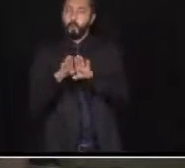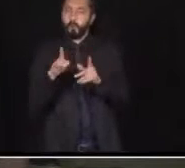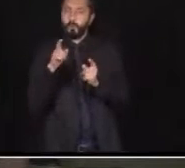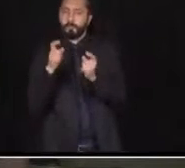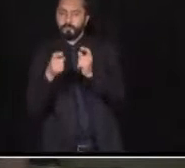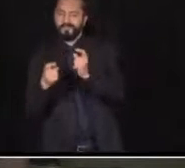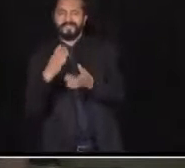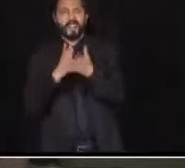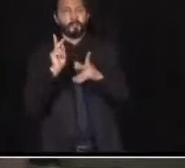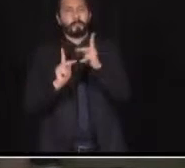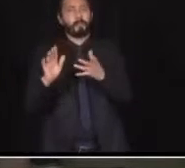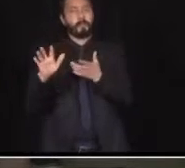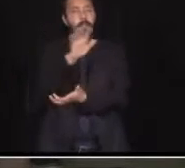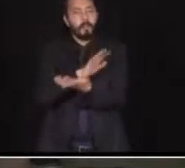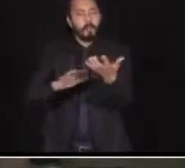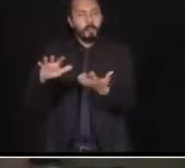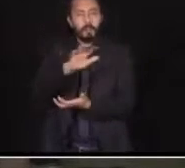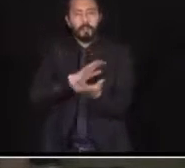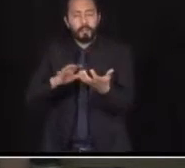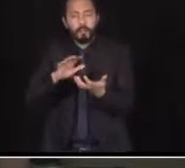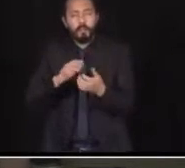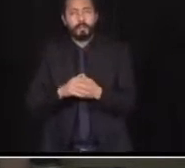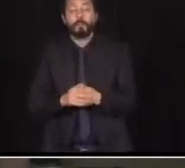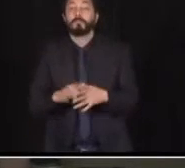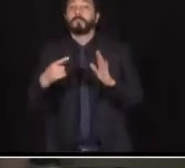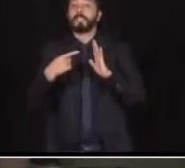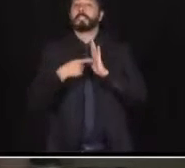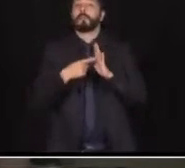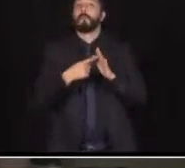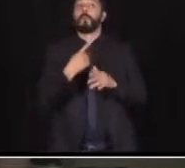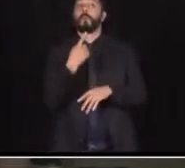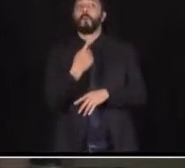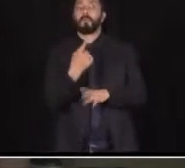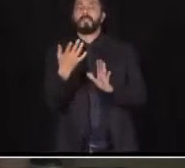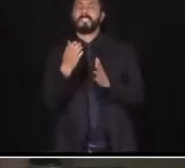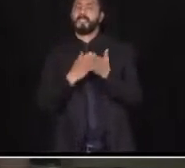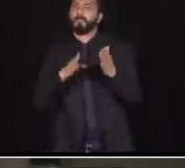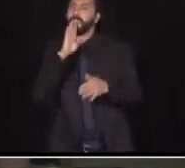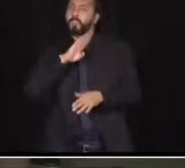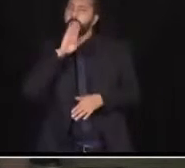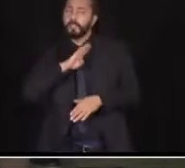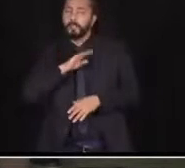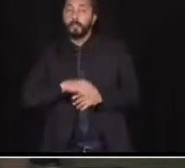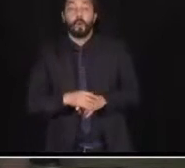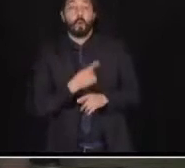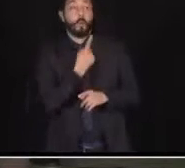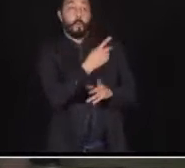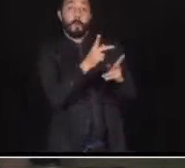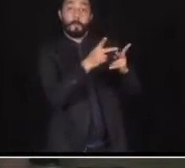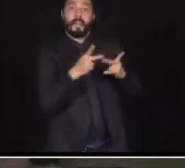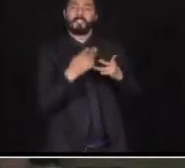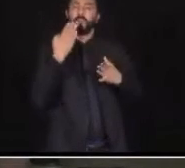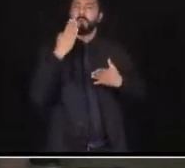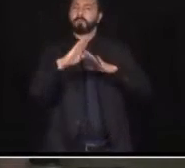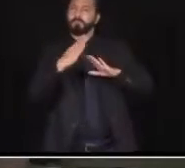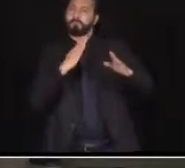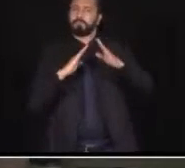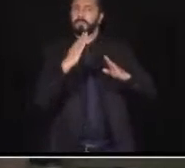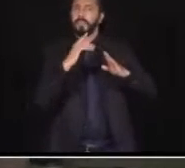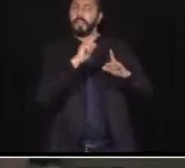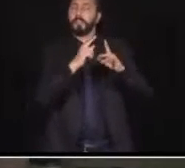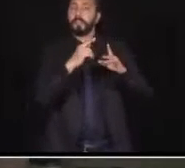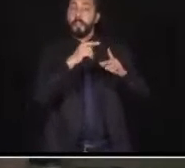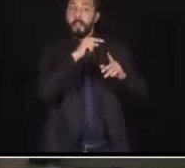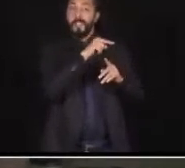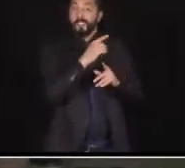confusion. In one case, a martial arts studio is remaining open. It says it's not a gym, but that it's a private sports club